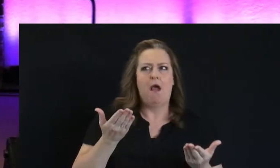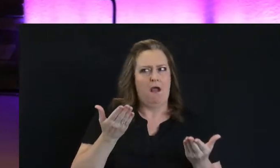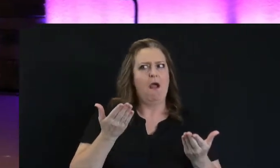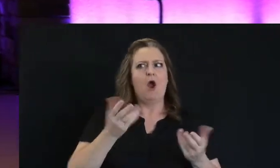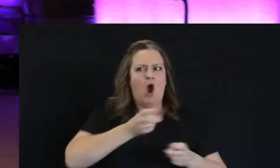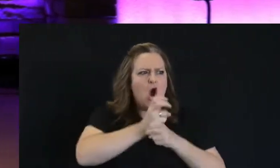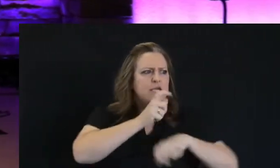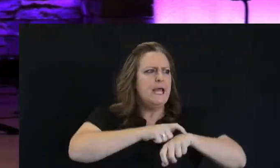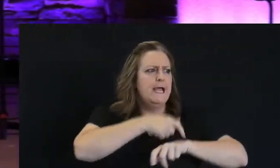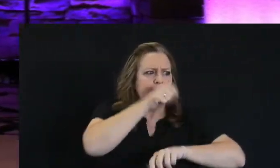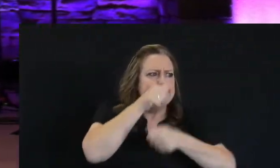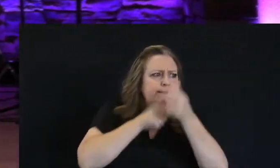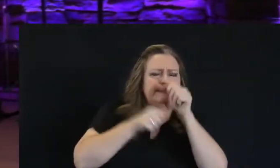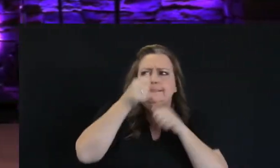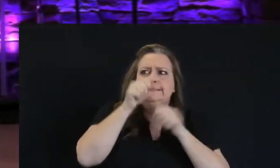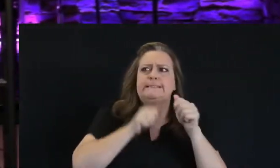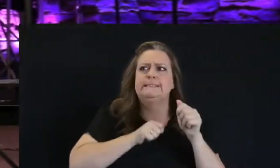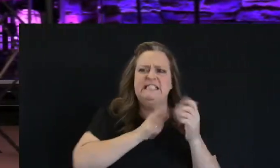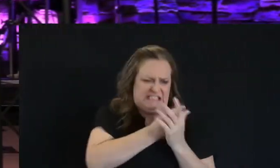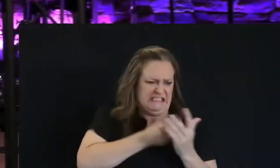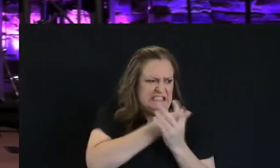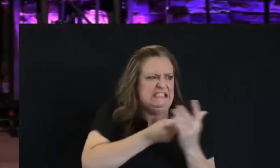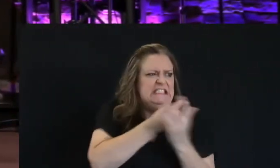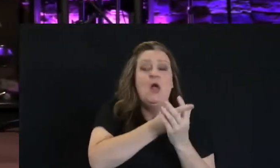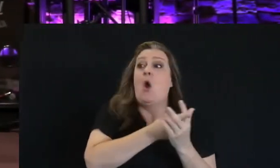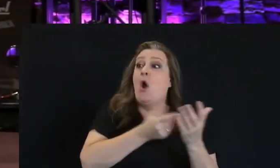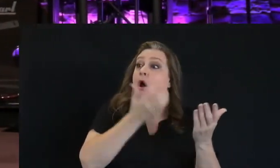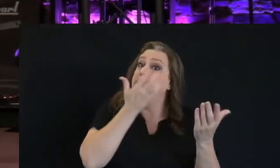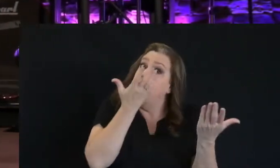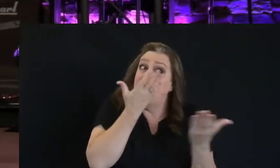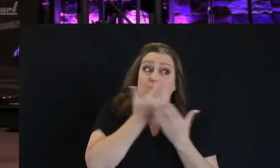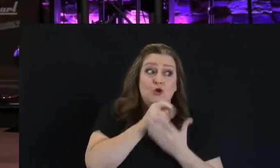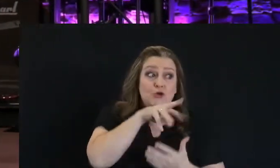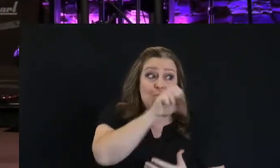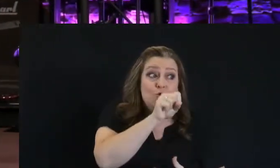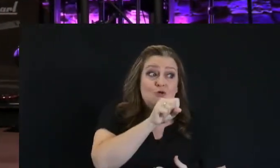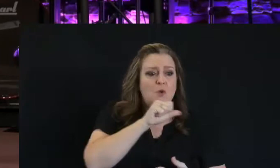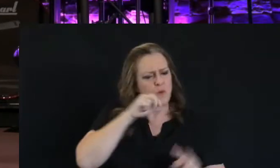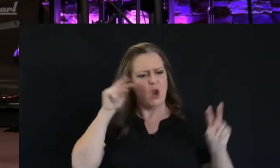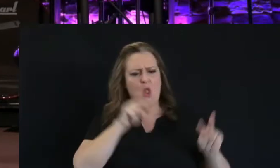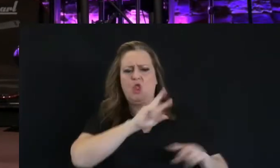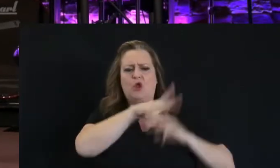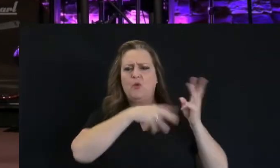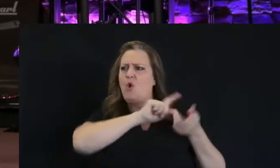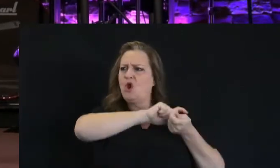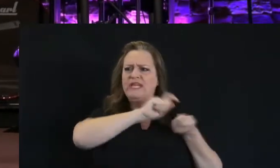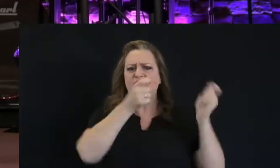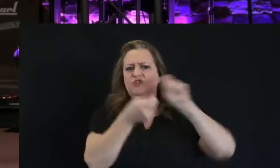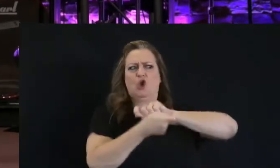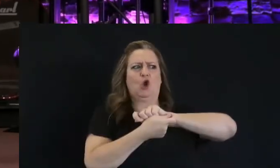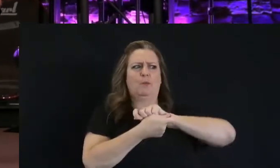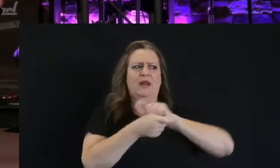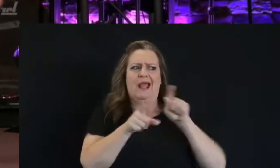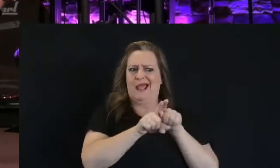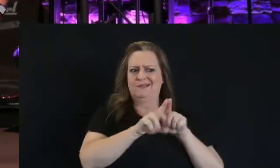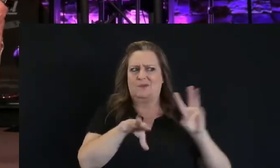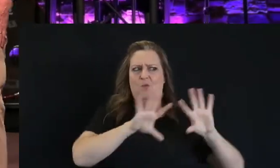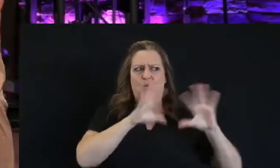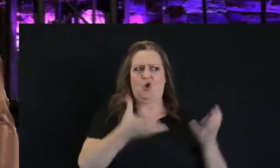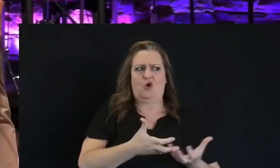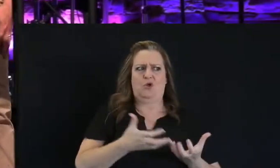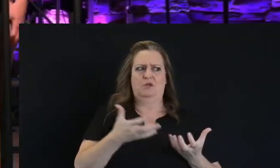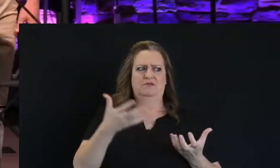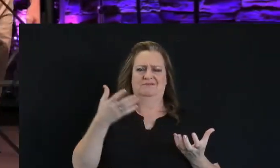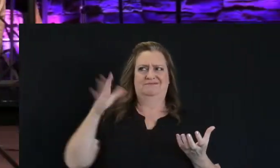bit of hard times coming upon the church could actually be great news. We don't look at the world and interpret the world, the worldly news, as the world does.